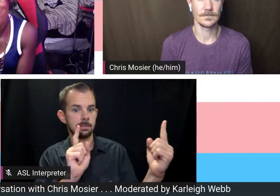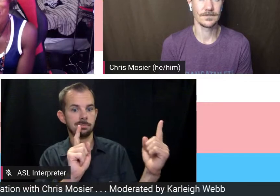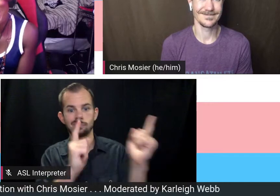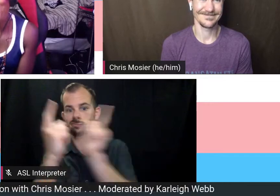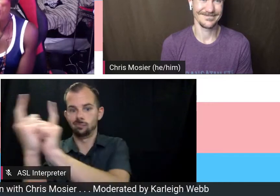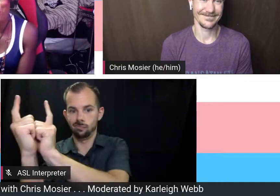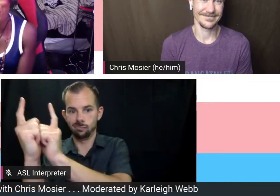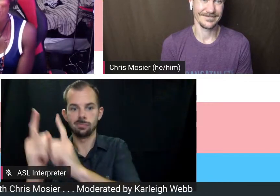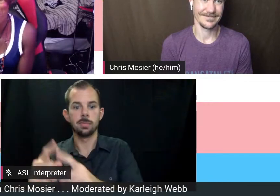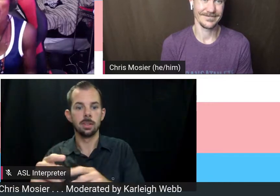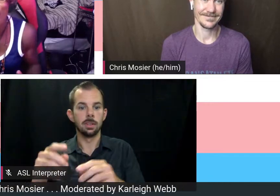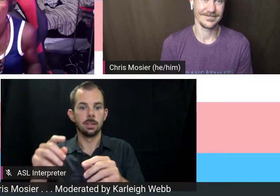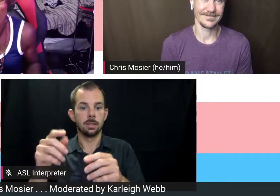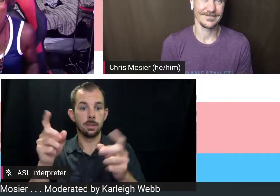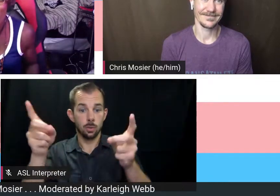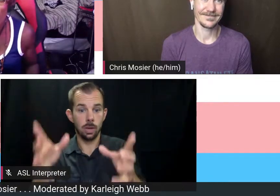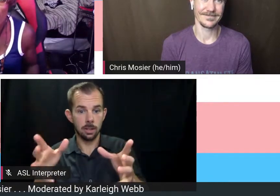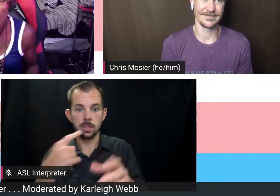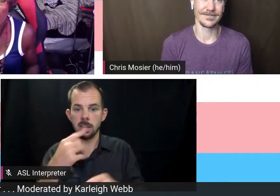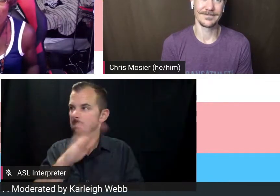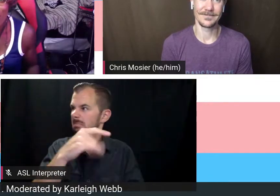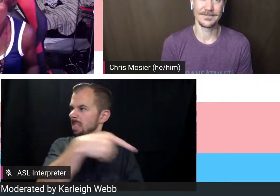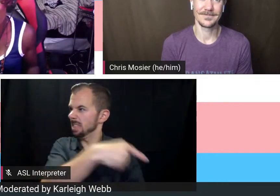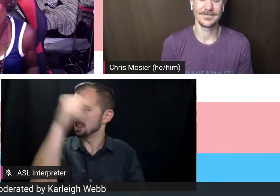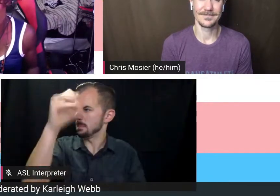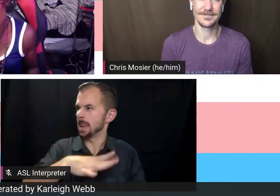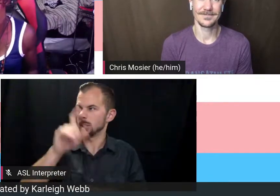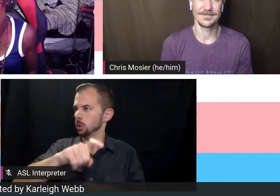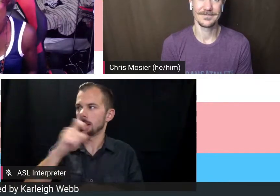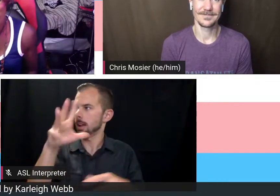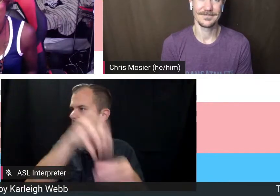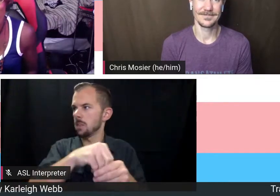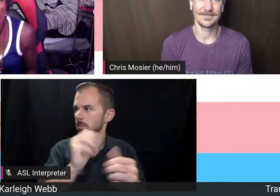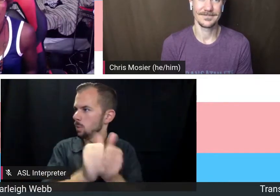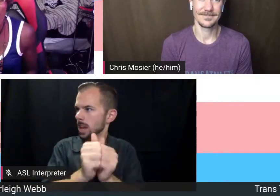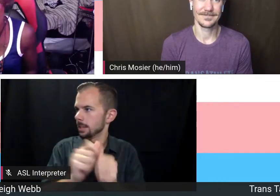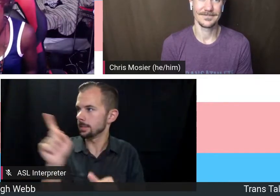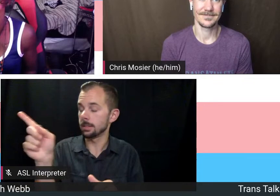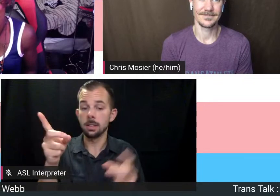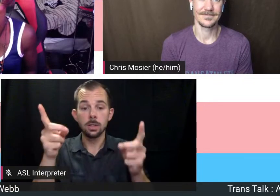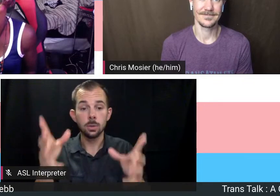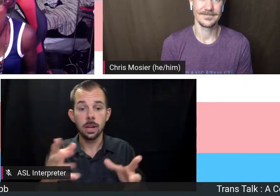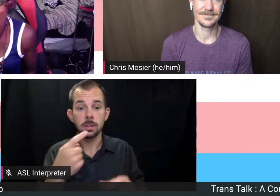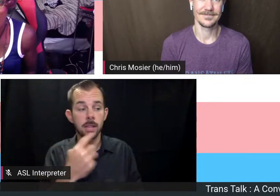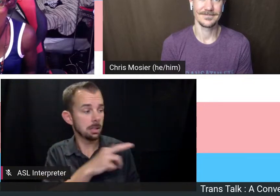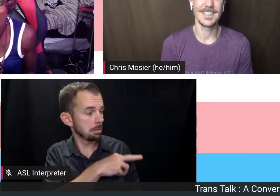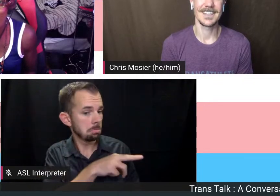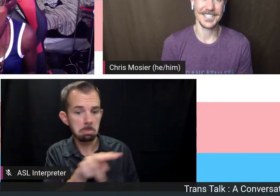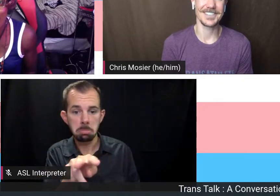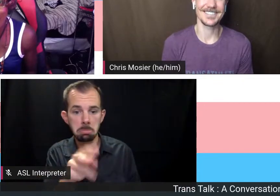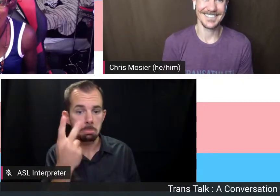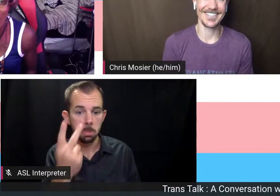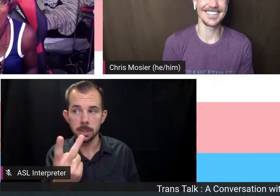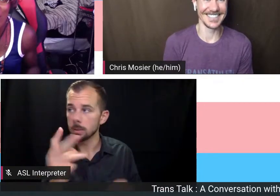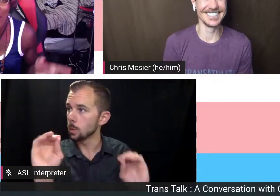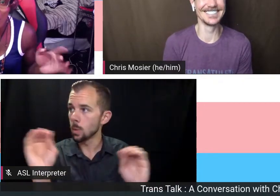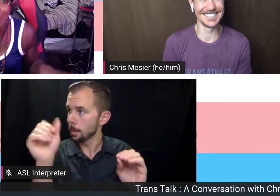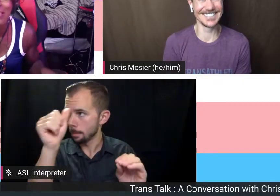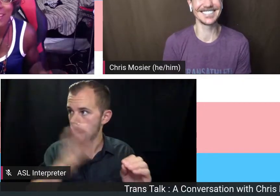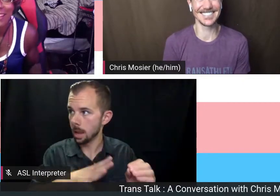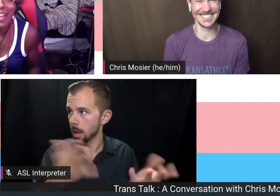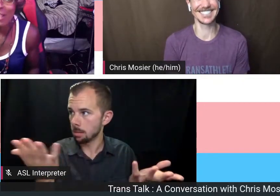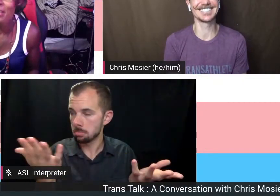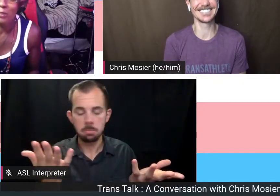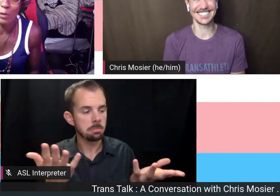says that man shouldn't be there. And then that race director says, I don't see a man there. They go on